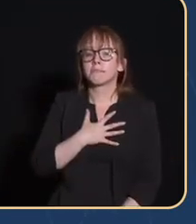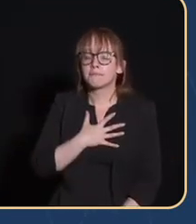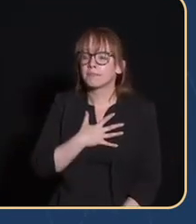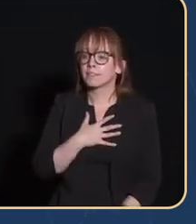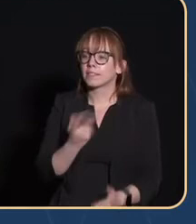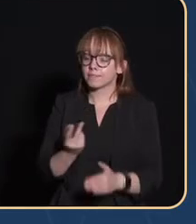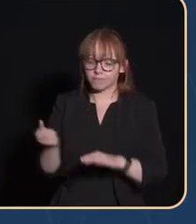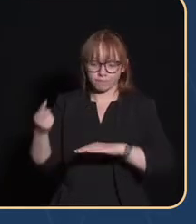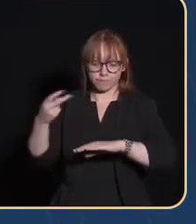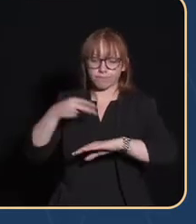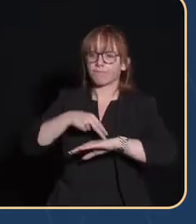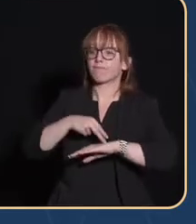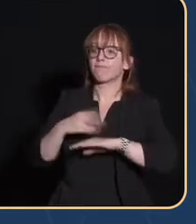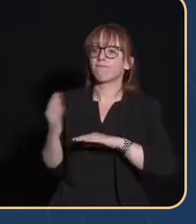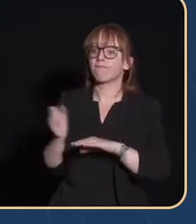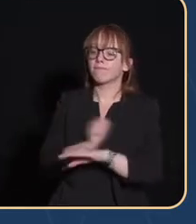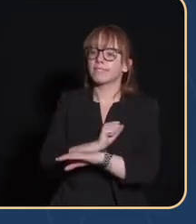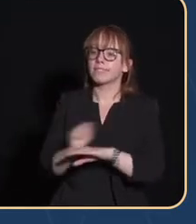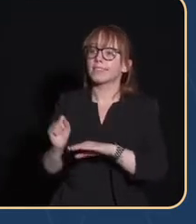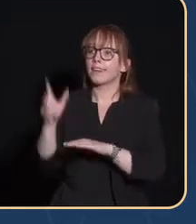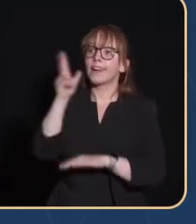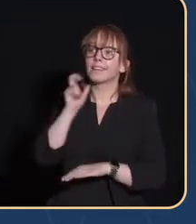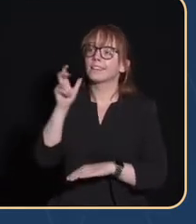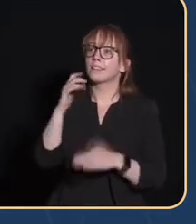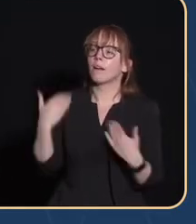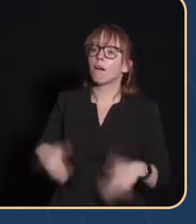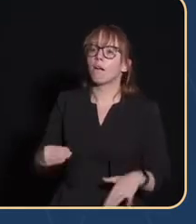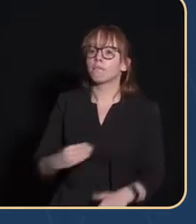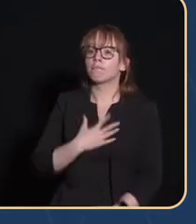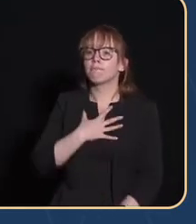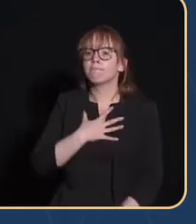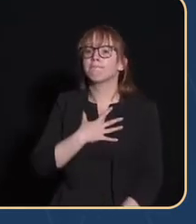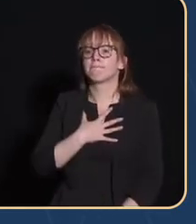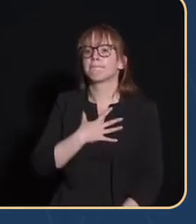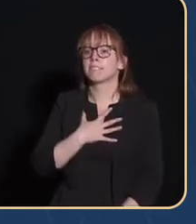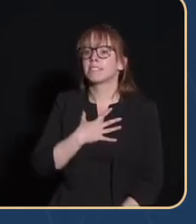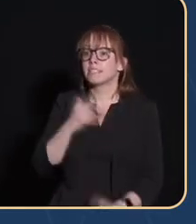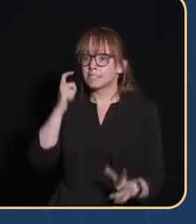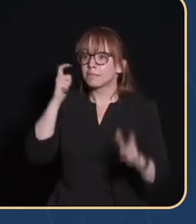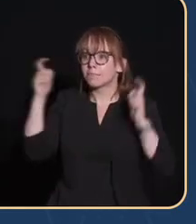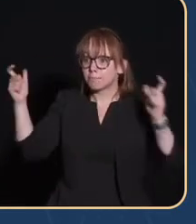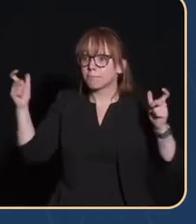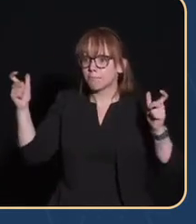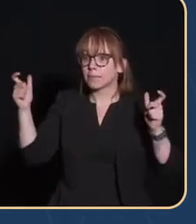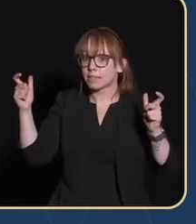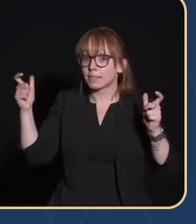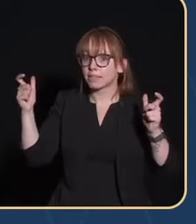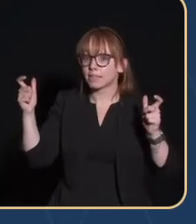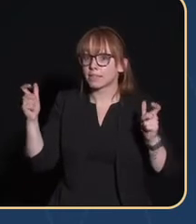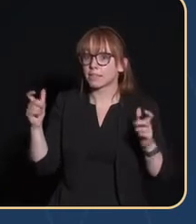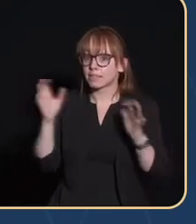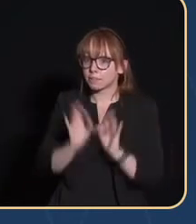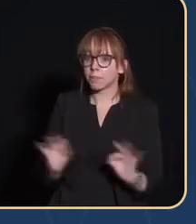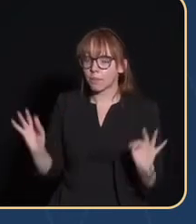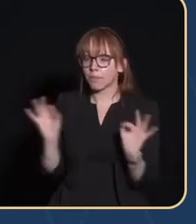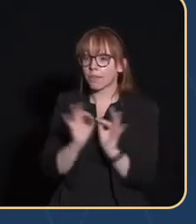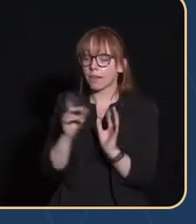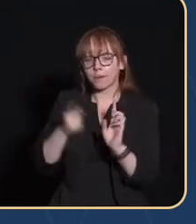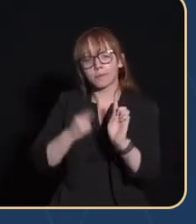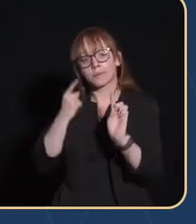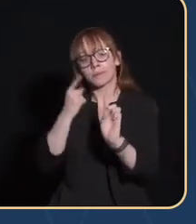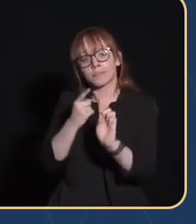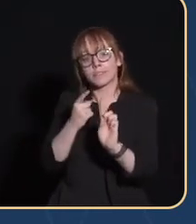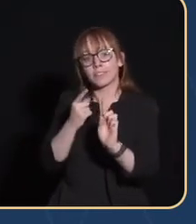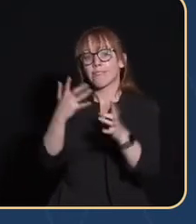students share their stories like tonight, and it is moving. This is a big deal, everyone. And our goal tonight together is to see if we can